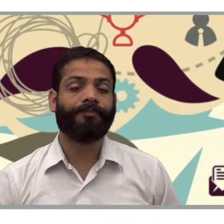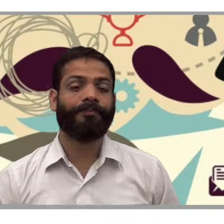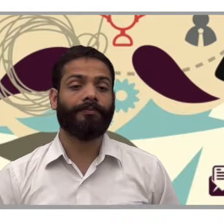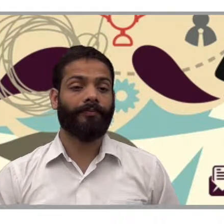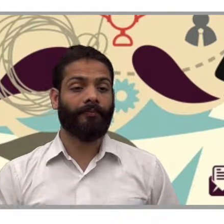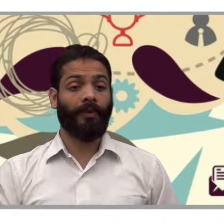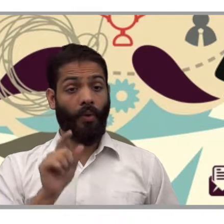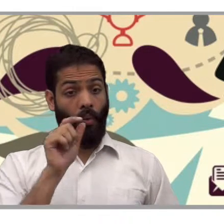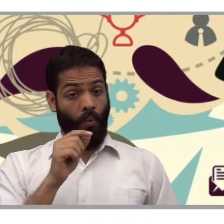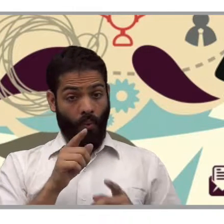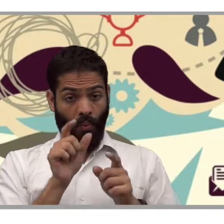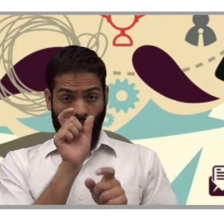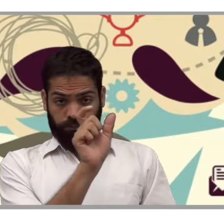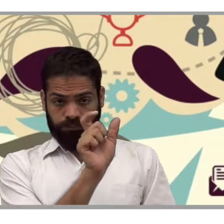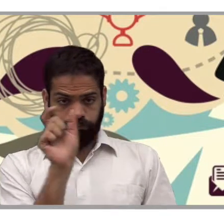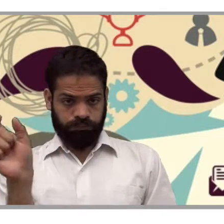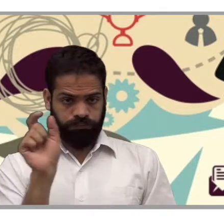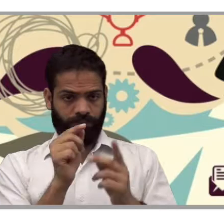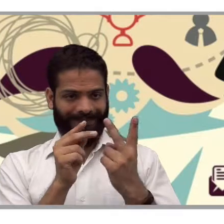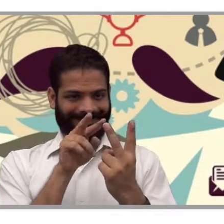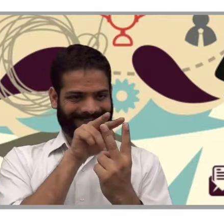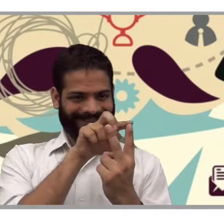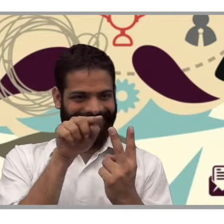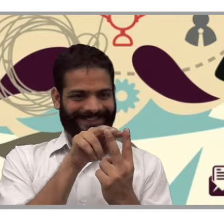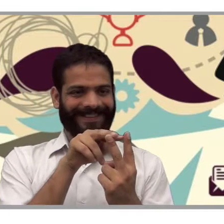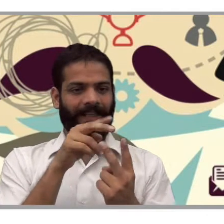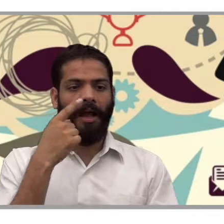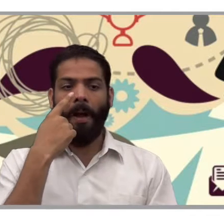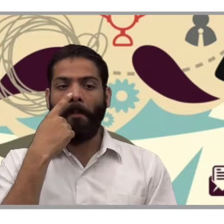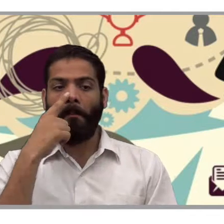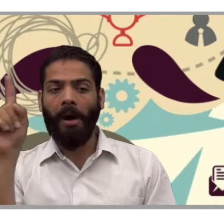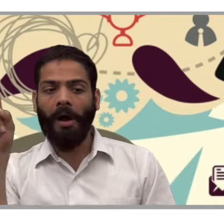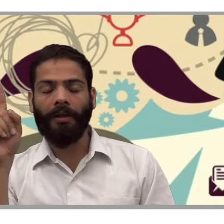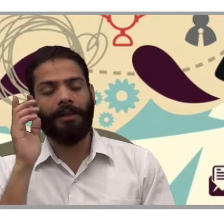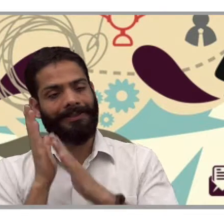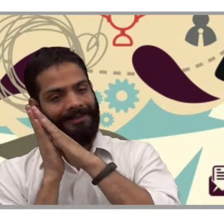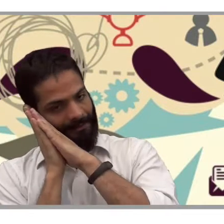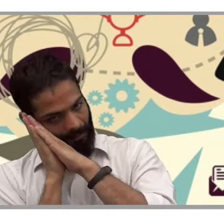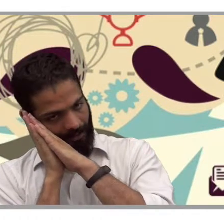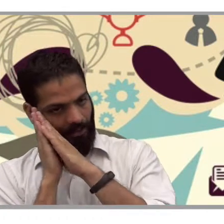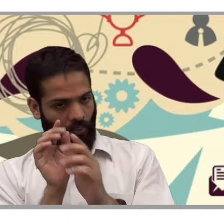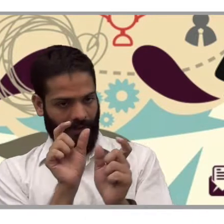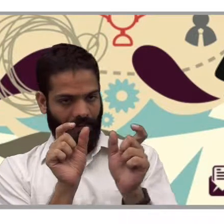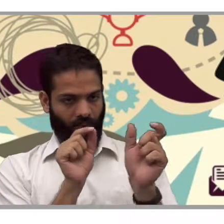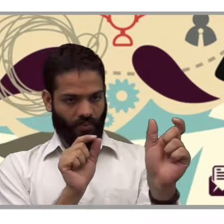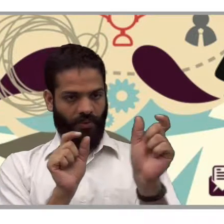question. In Indian Sign Language, WH questions is strictly clause